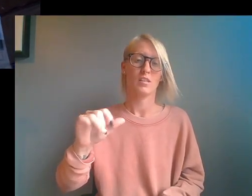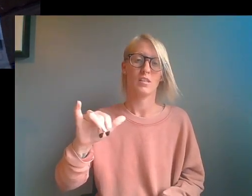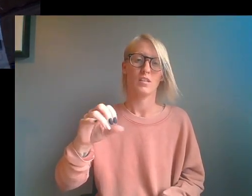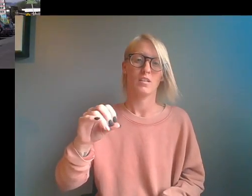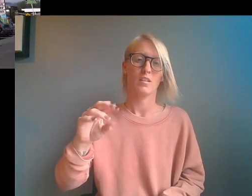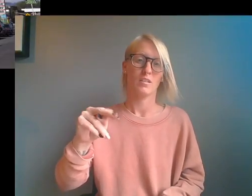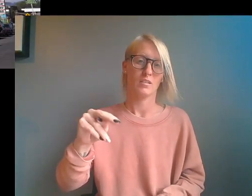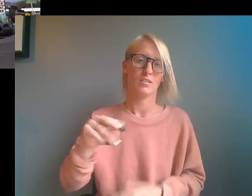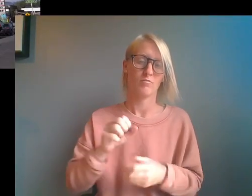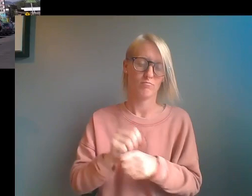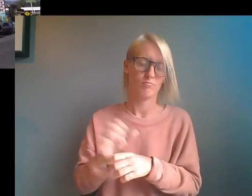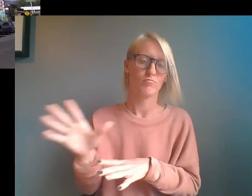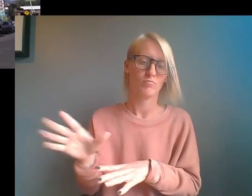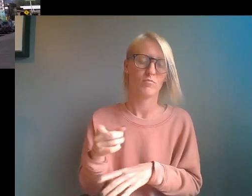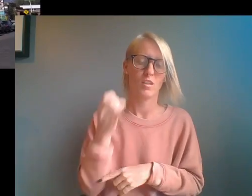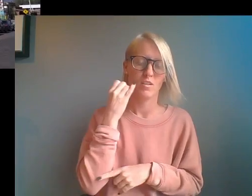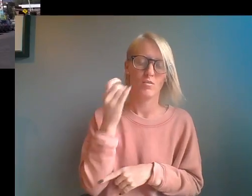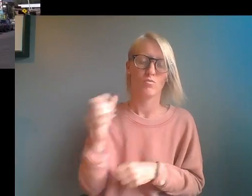66.